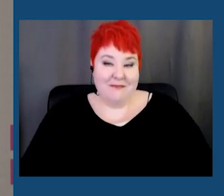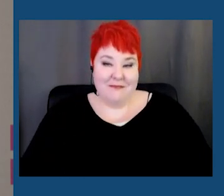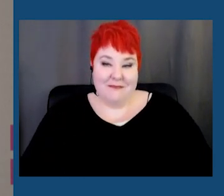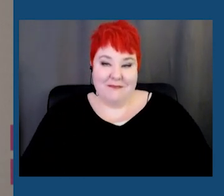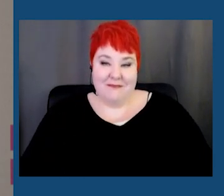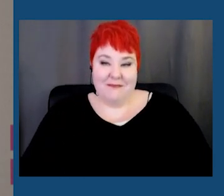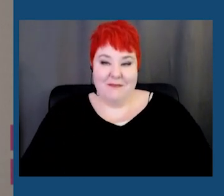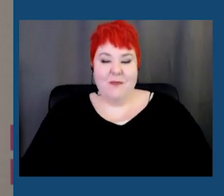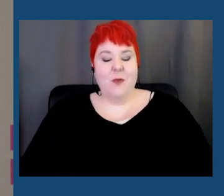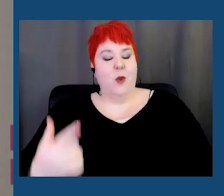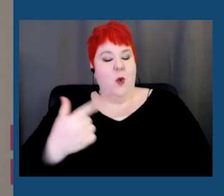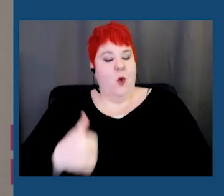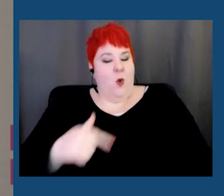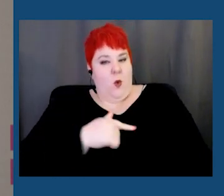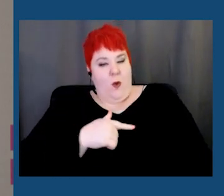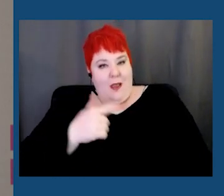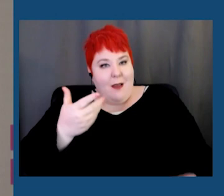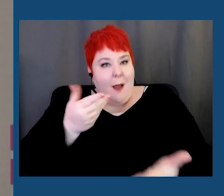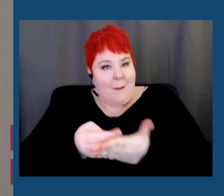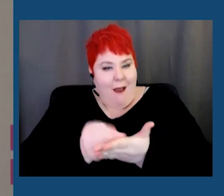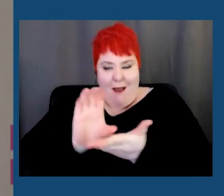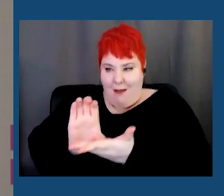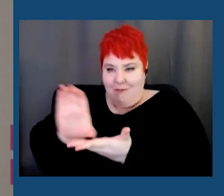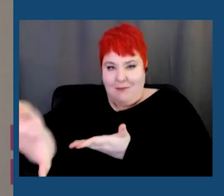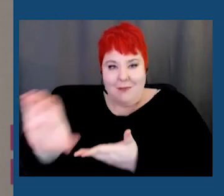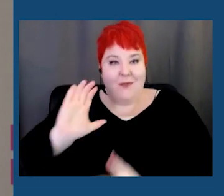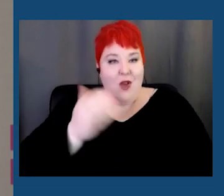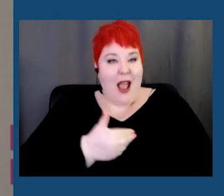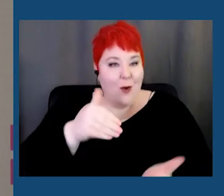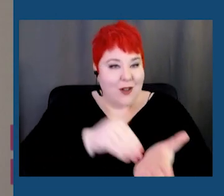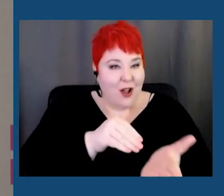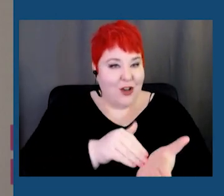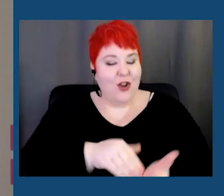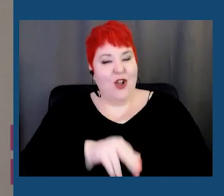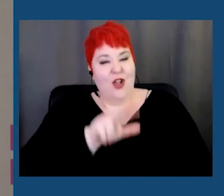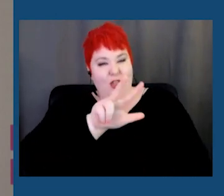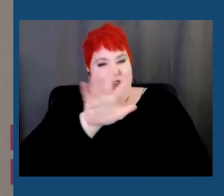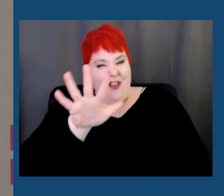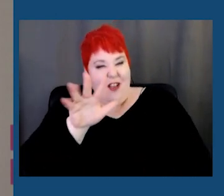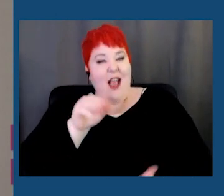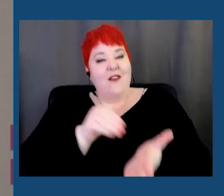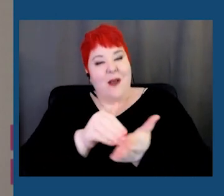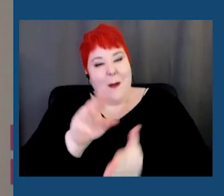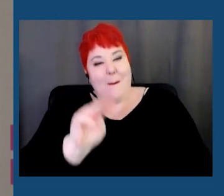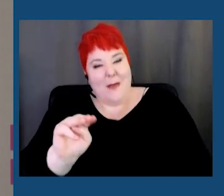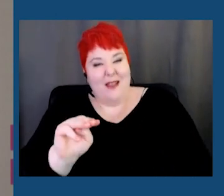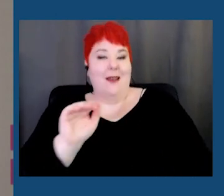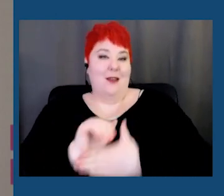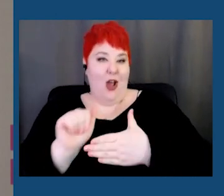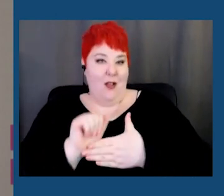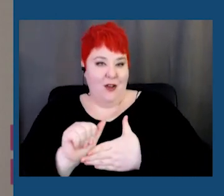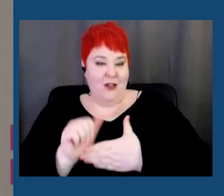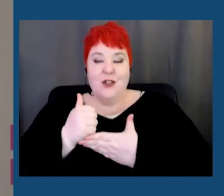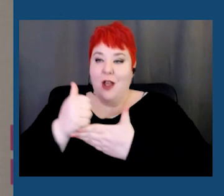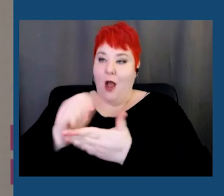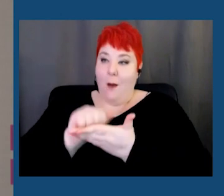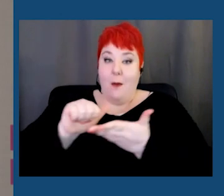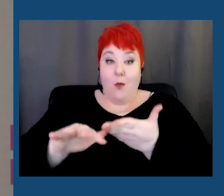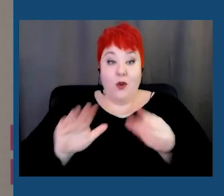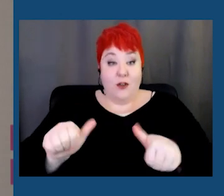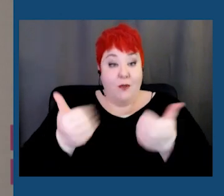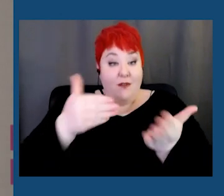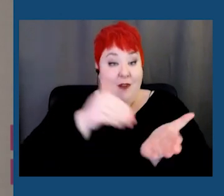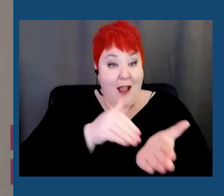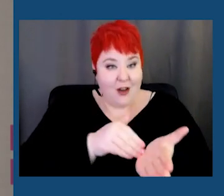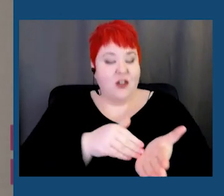We put money toward our health care providers, $35 million, to help abortion providers be able to handle the influx